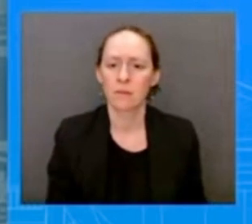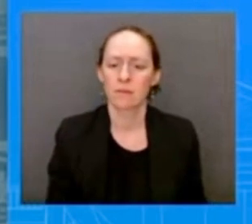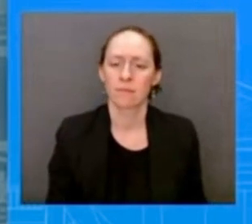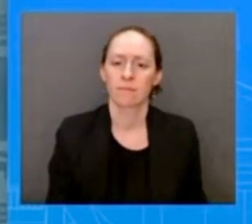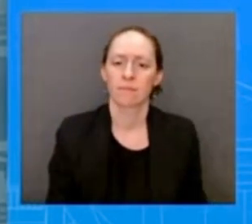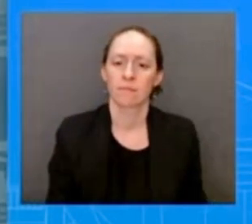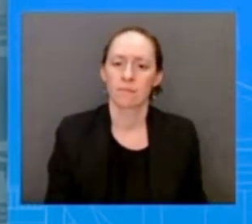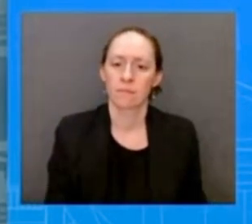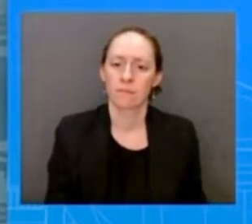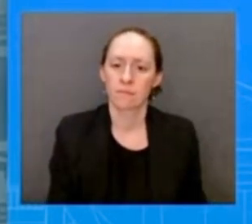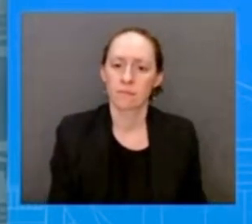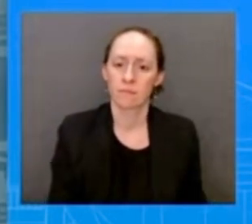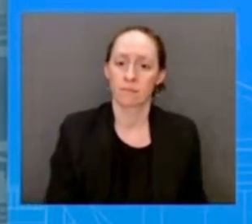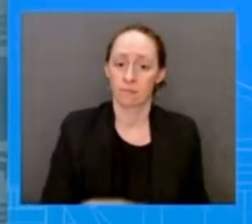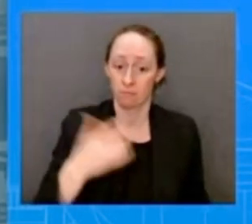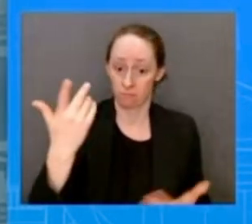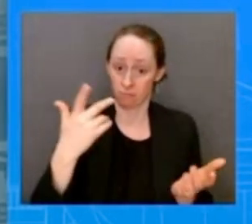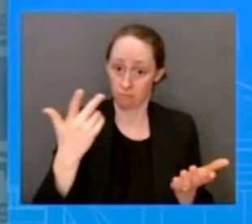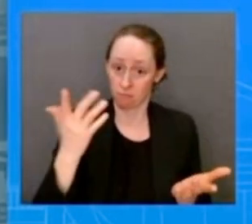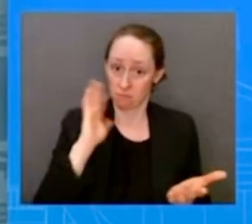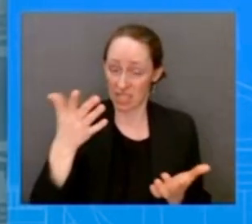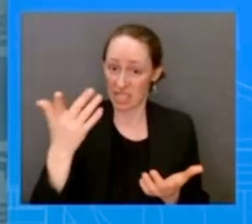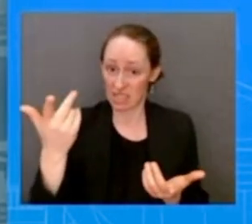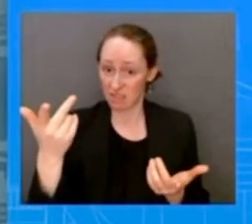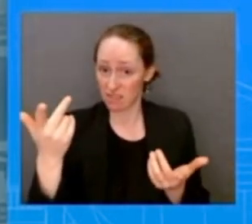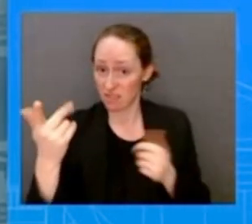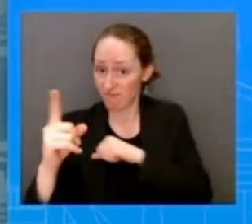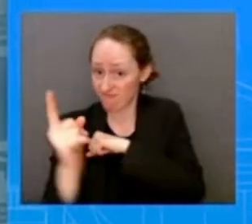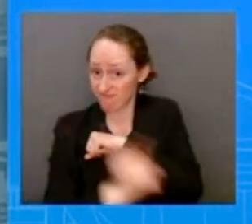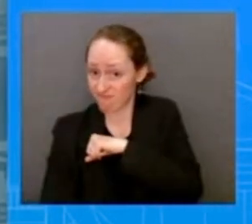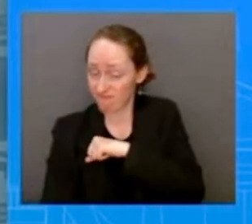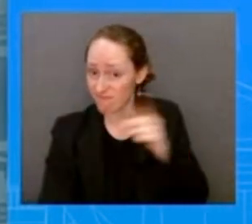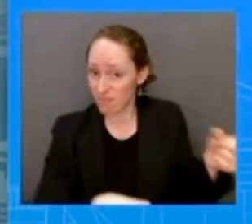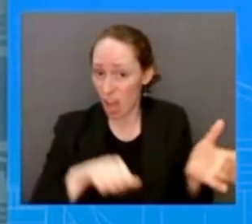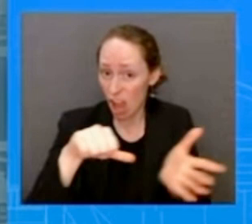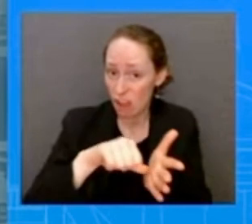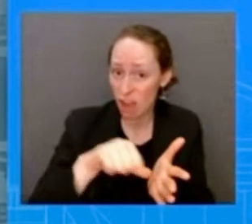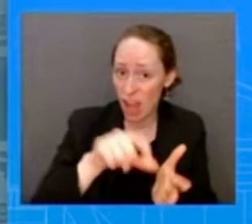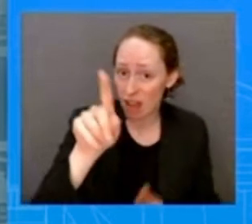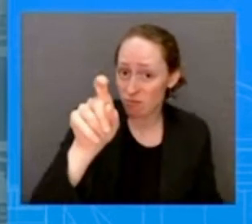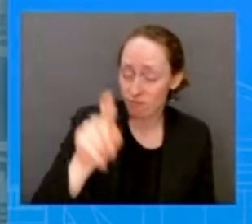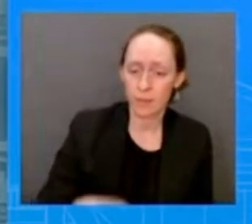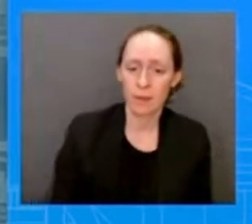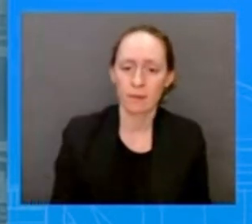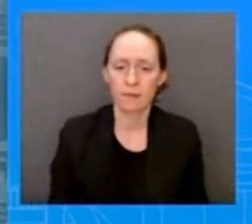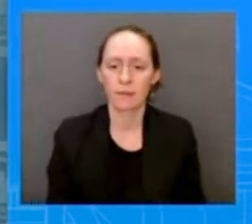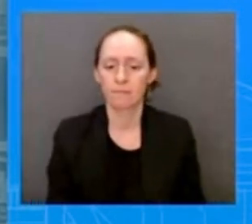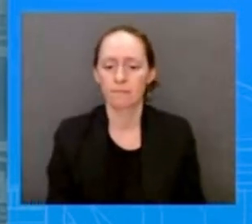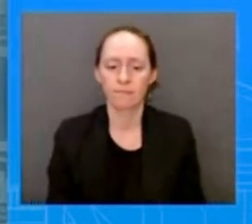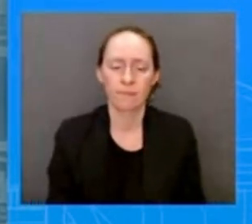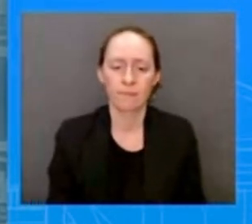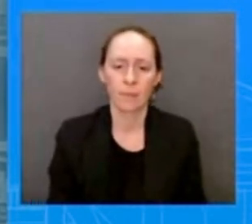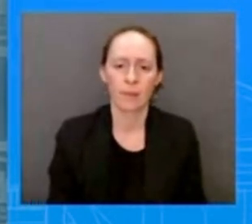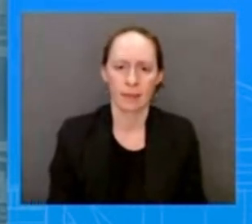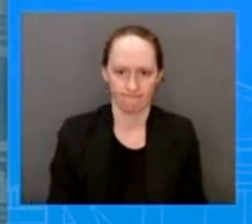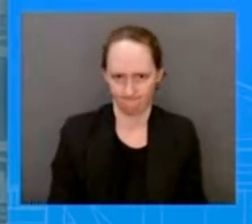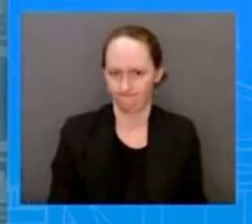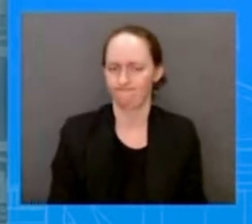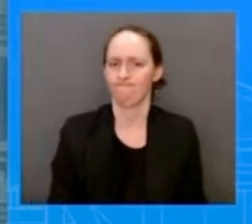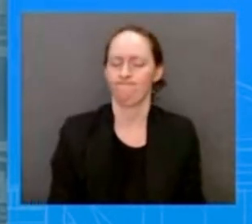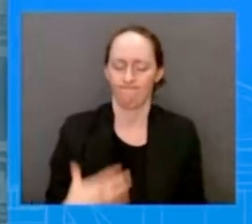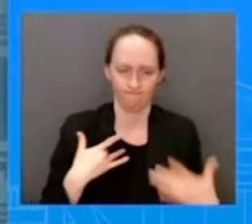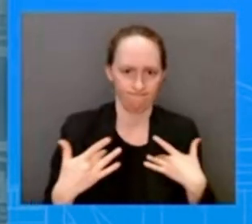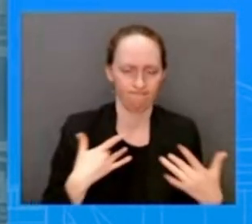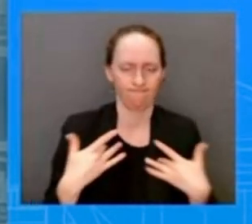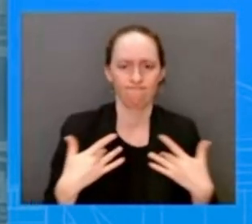What could be the poisoning of young girls that are just going to school. And truth is, we don't know right now what